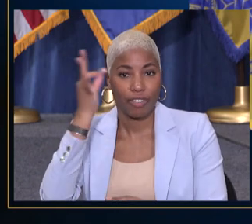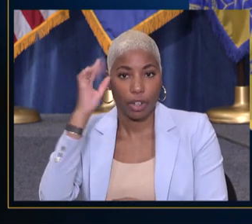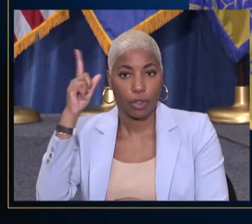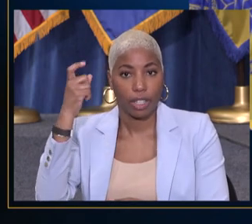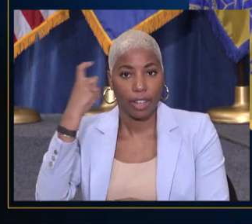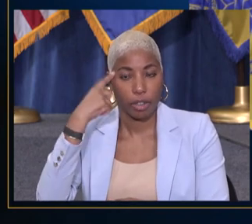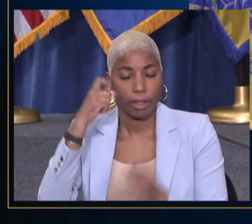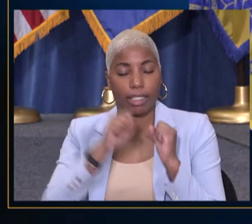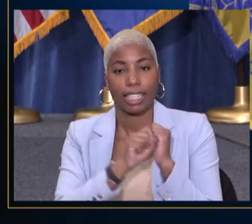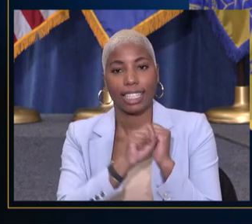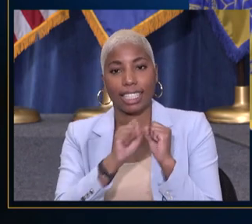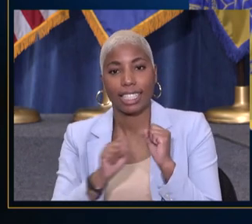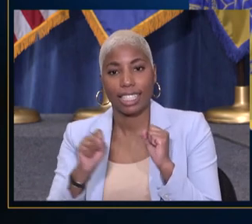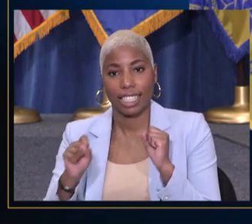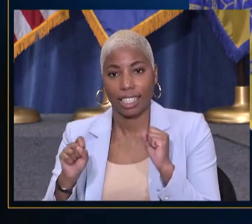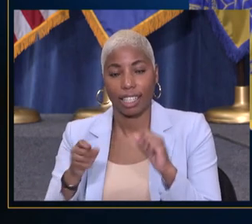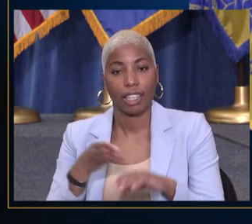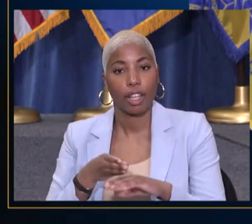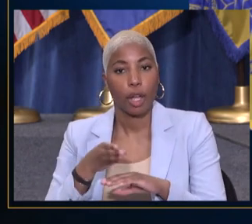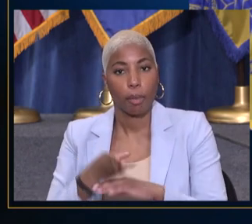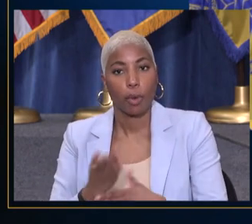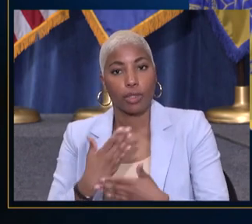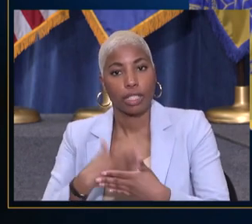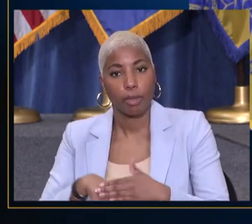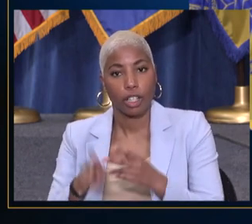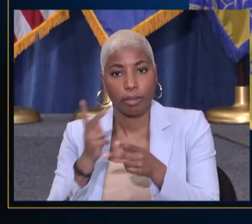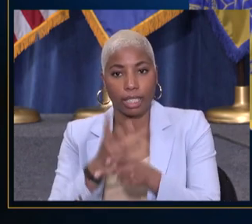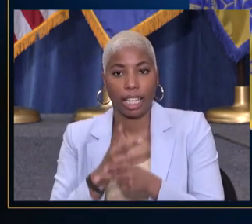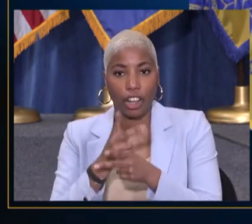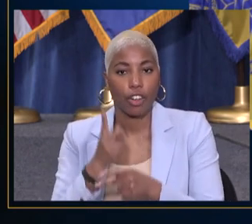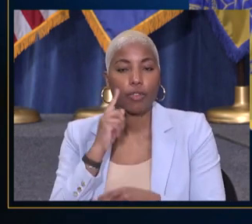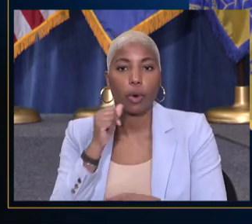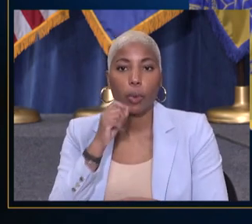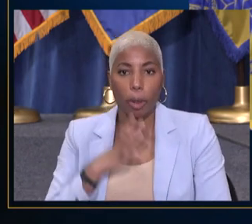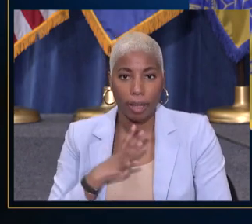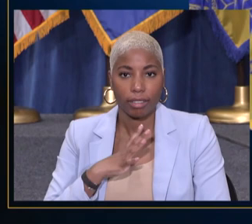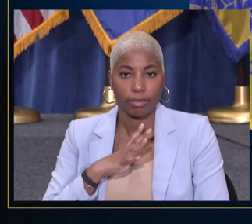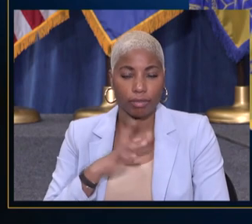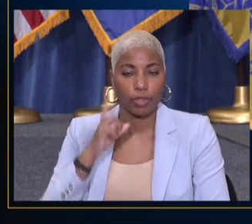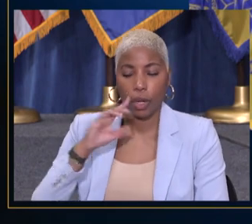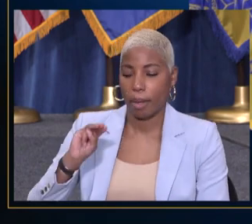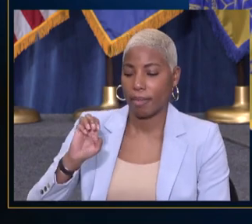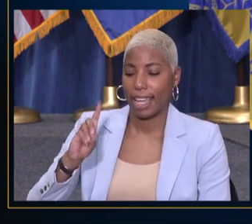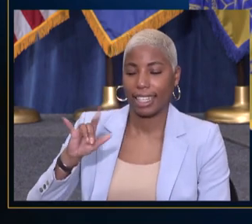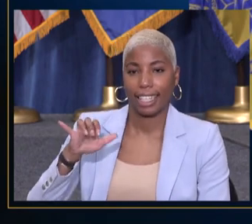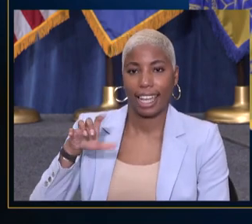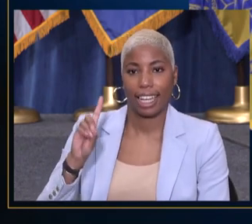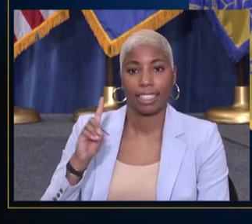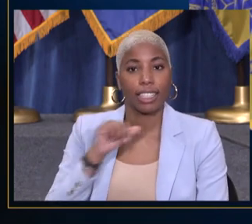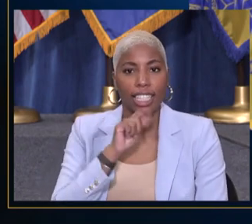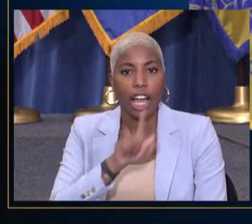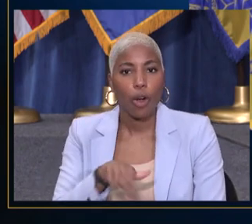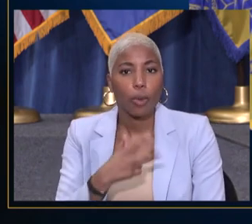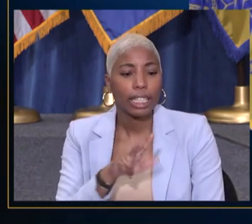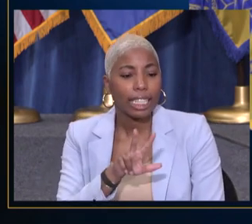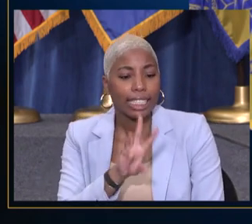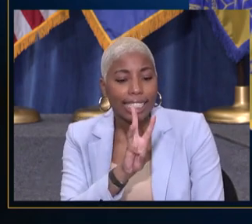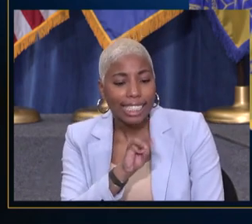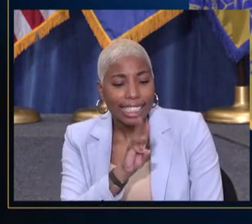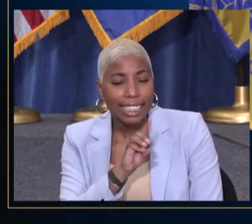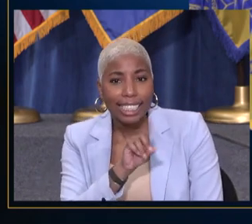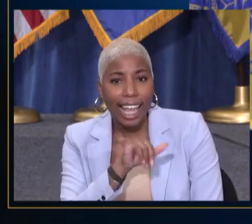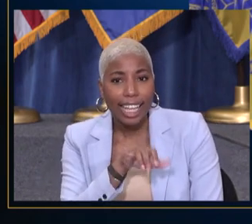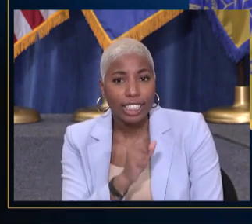in extending postpartum care to women on Medicaid, not just for 60 days, but 365